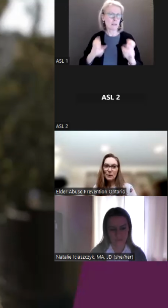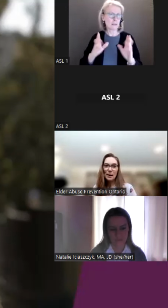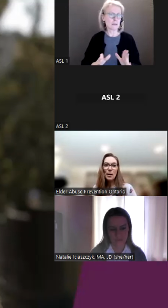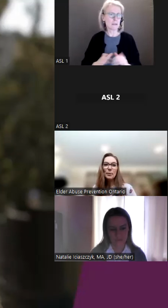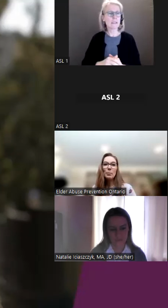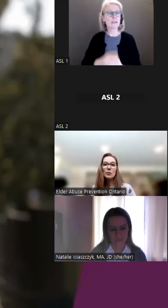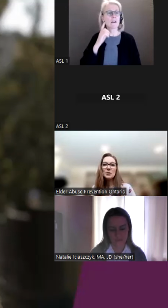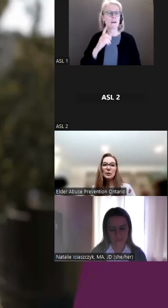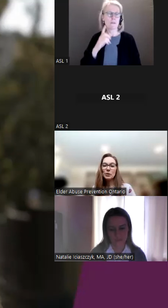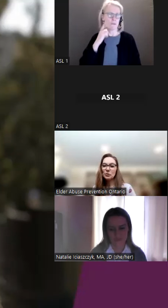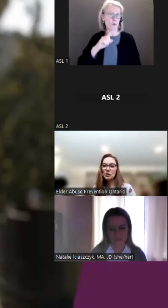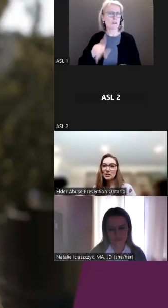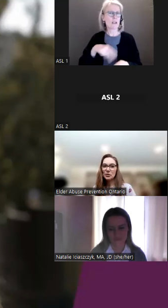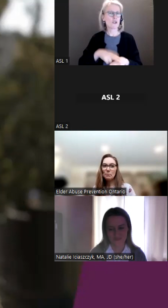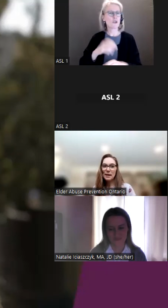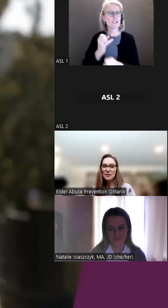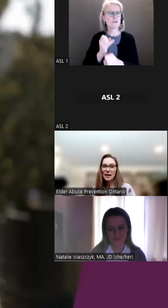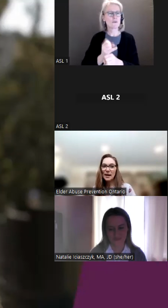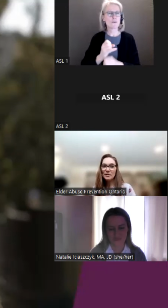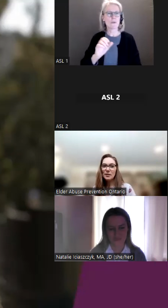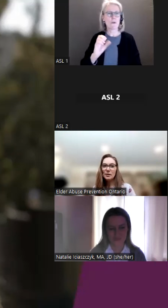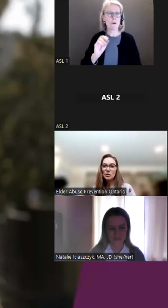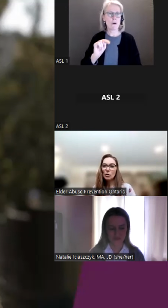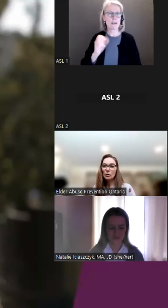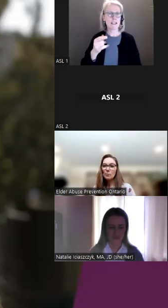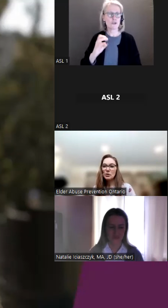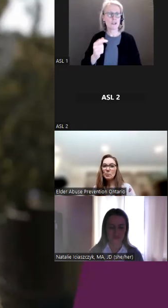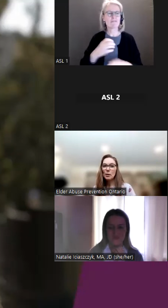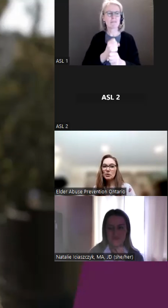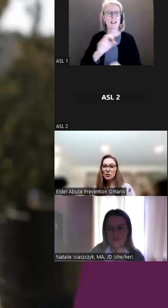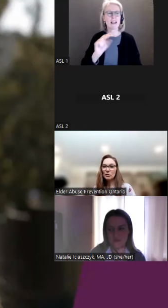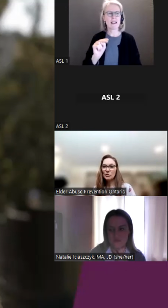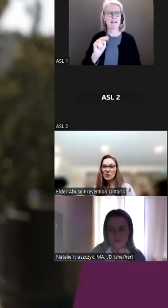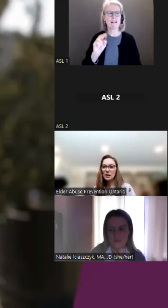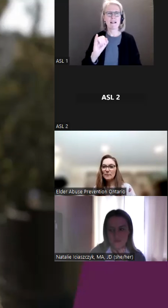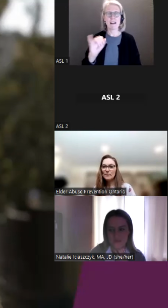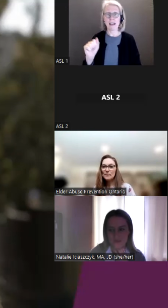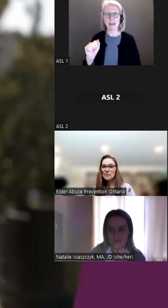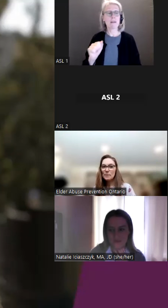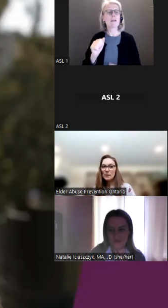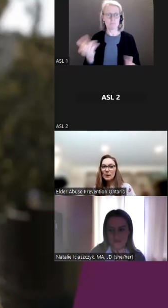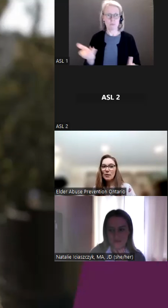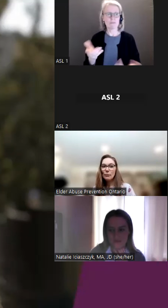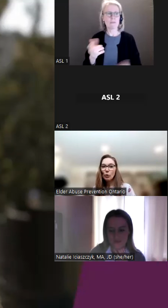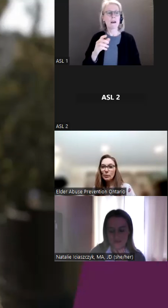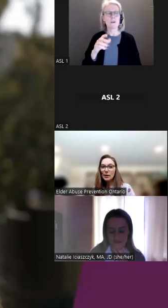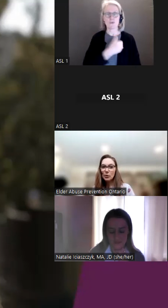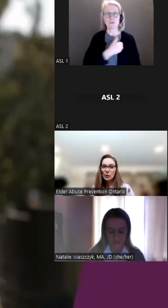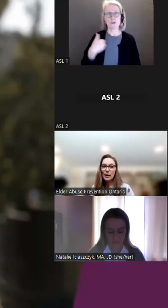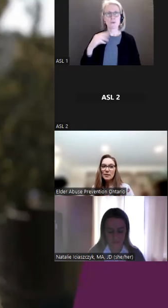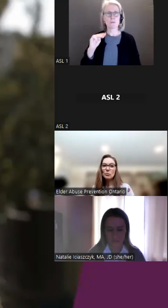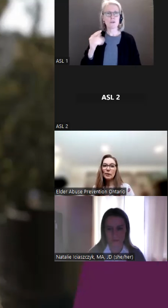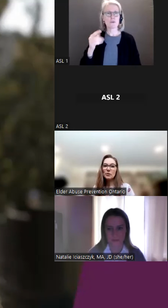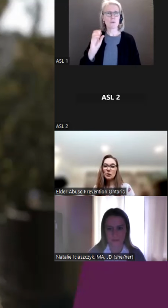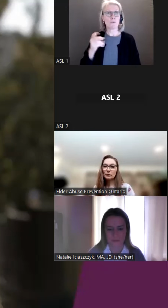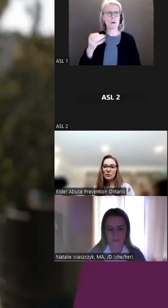Aging, a public policy and research center based at the Toronto Metropolitan University, formerly